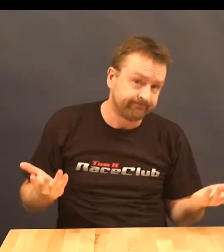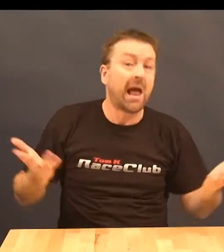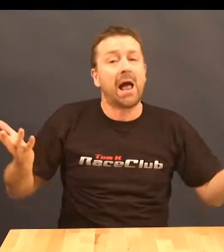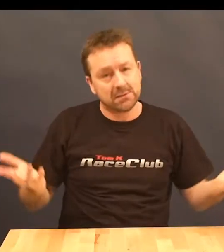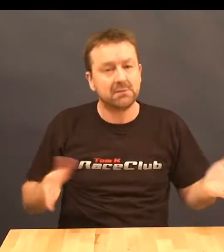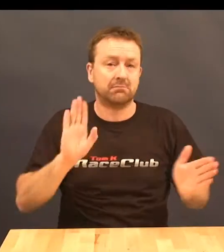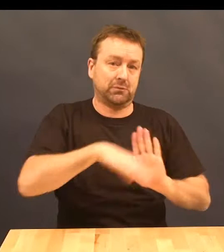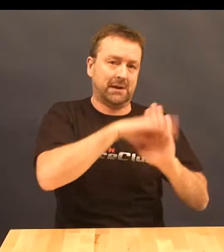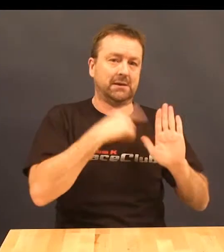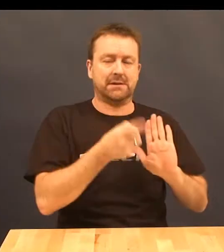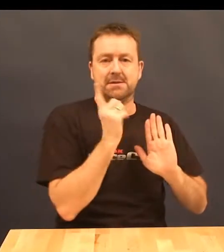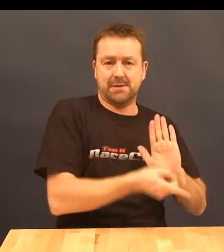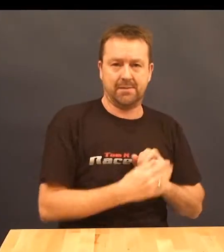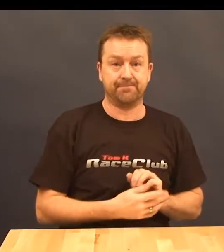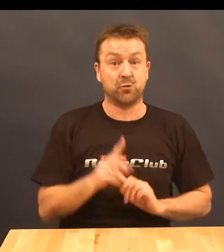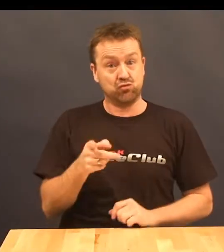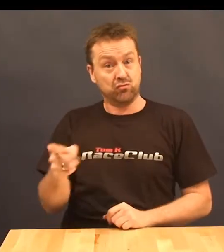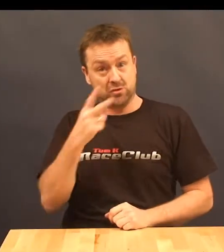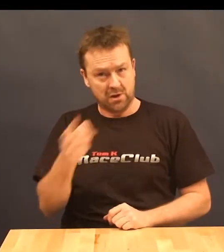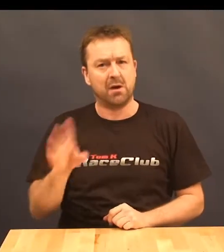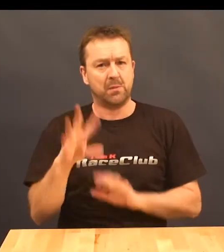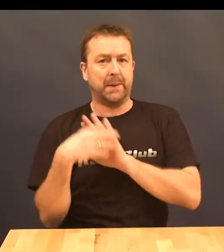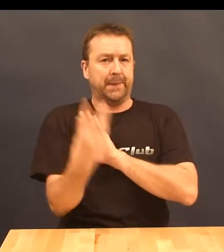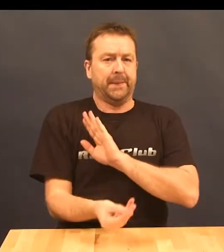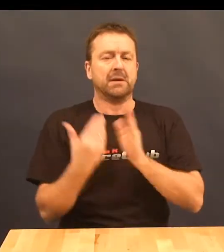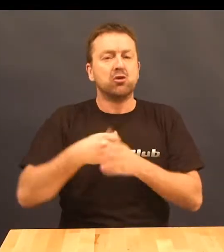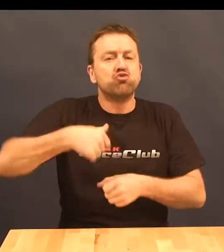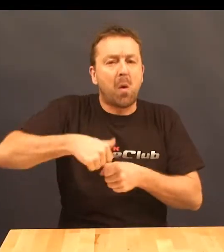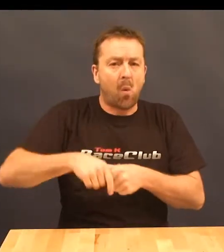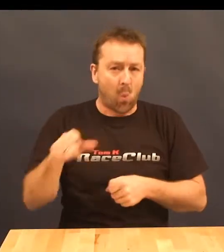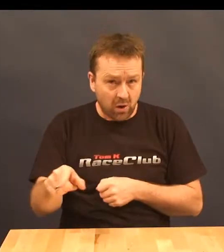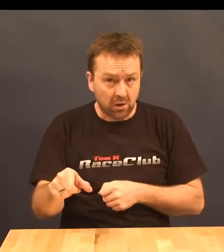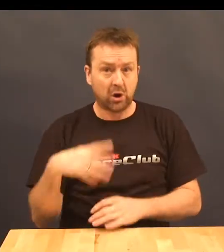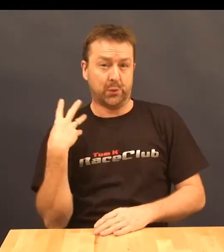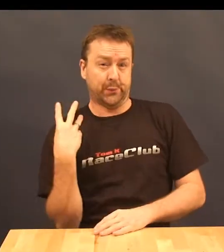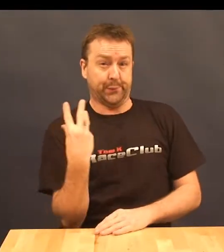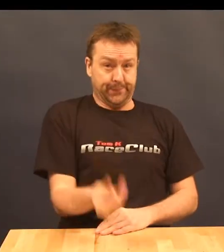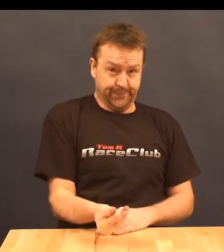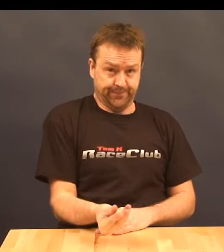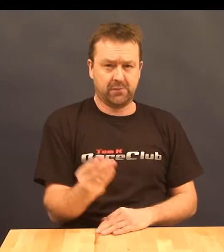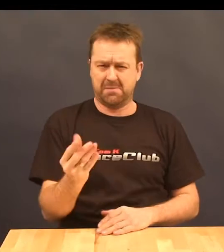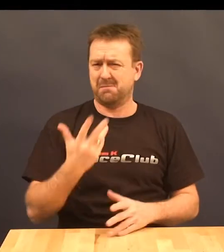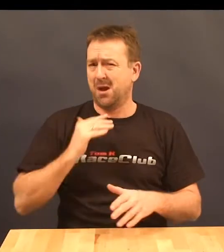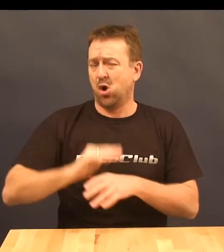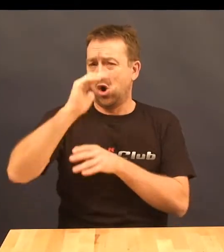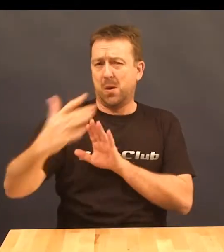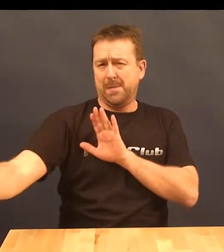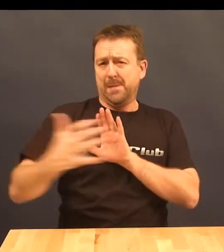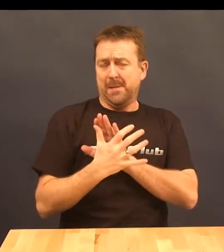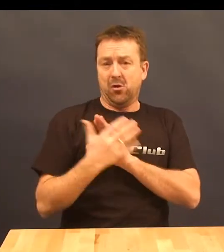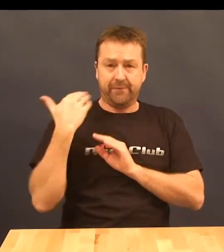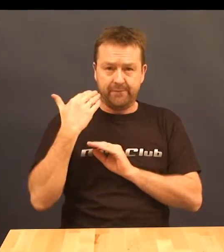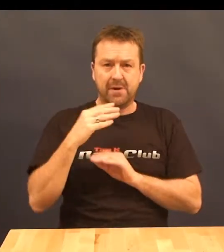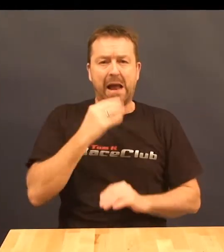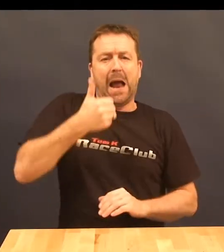by the rules. Over here, we have the air intake for the turbocharger. The air comes in here at high speed,